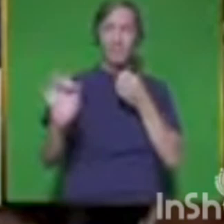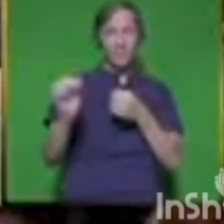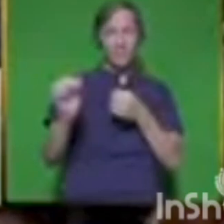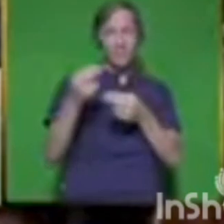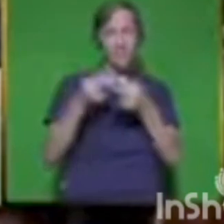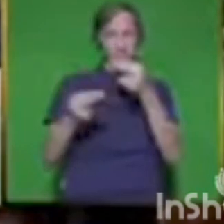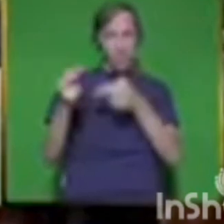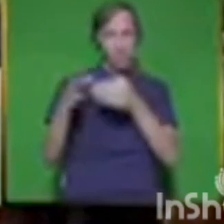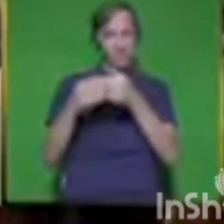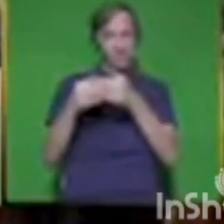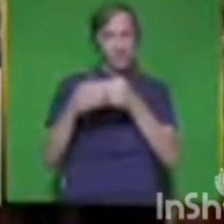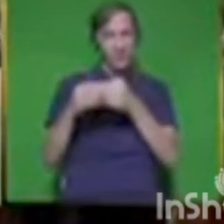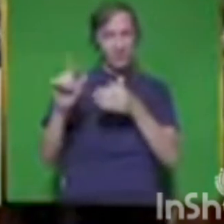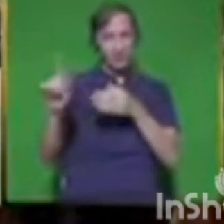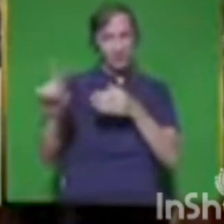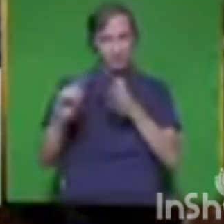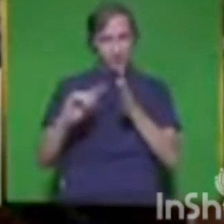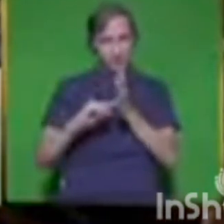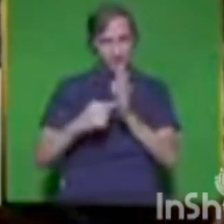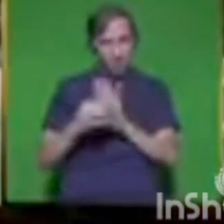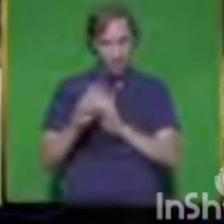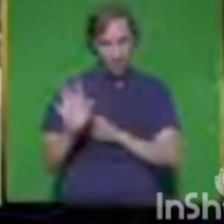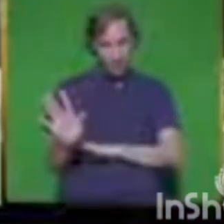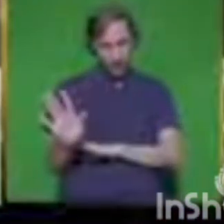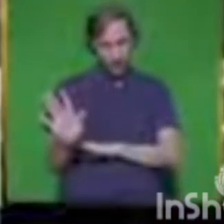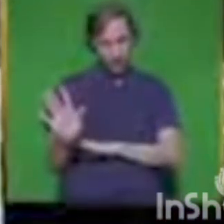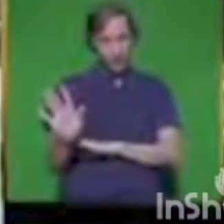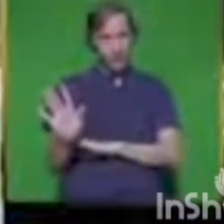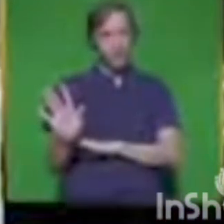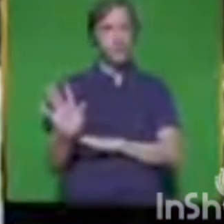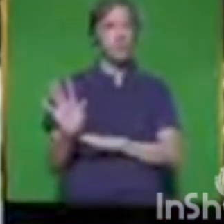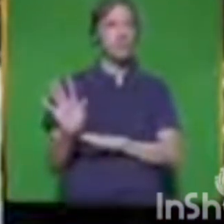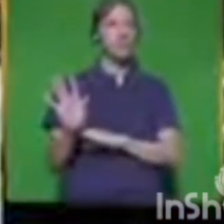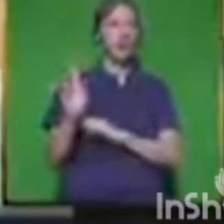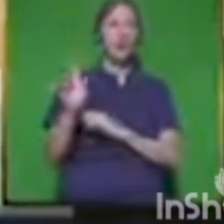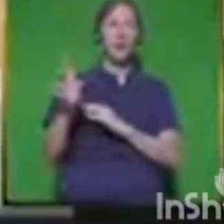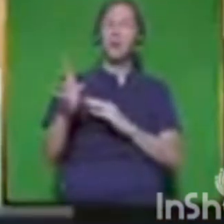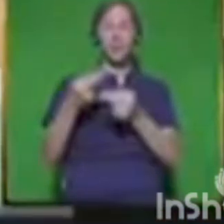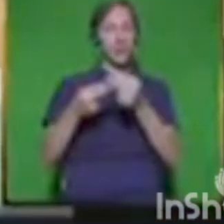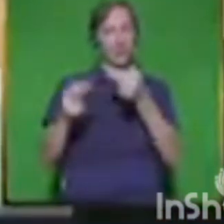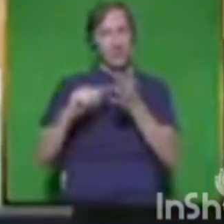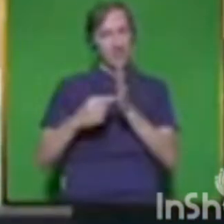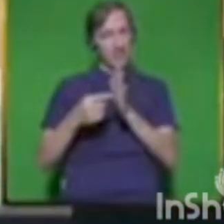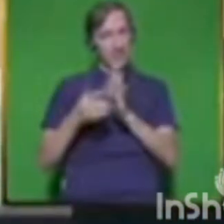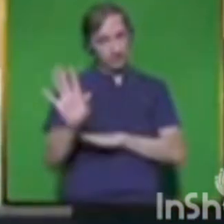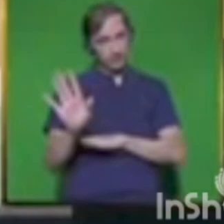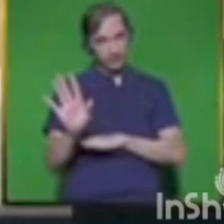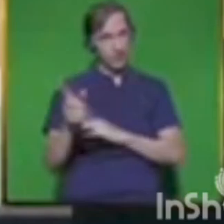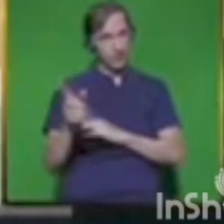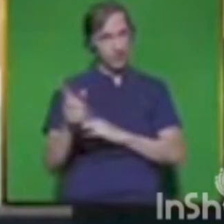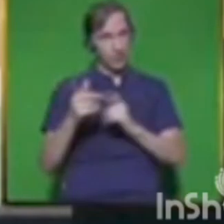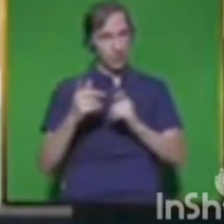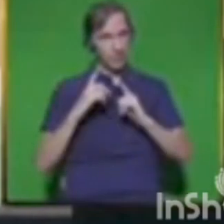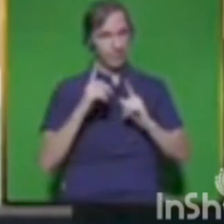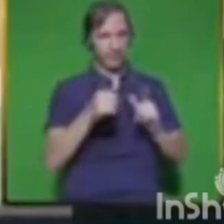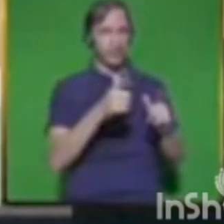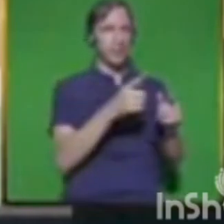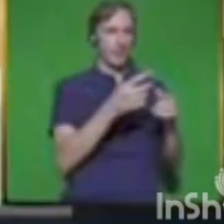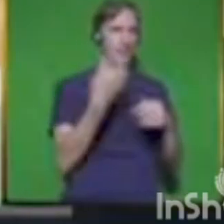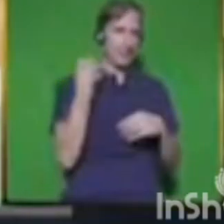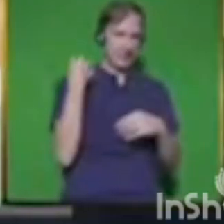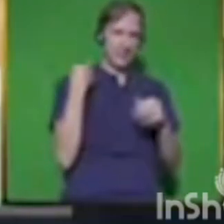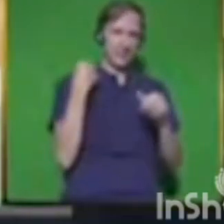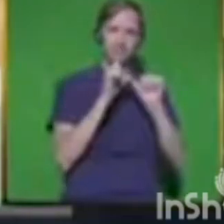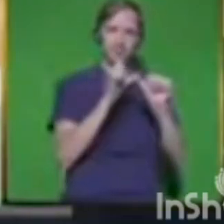he aware of that? He is supposed to be arrested for that. Honourable member, that is out of order. Minister, please proceed.